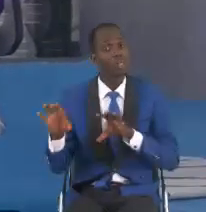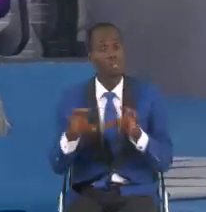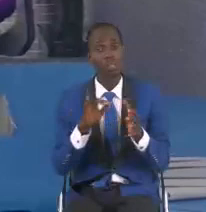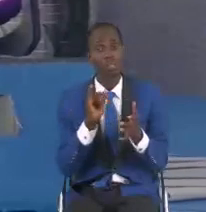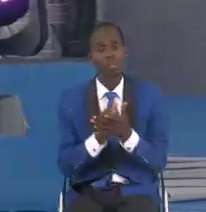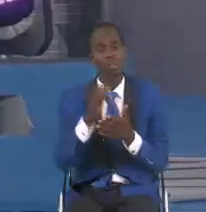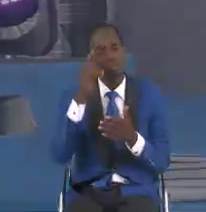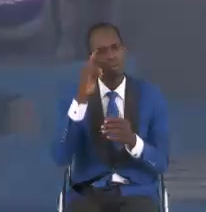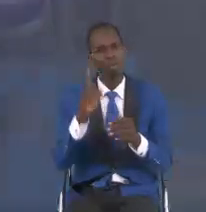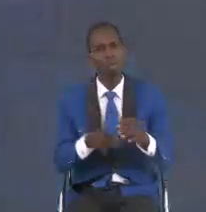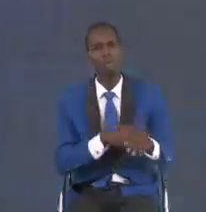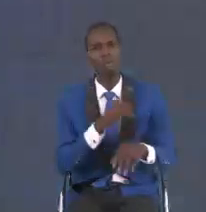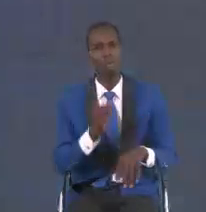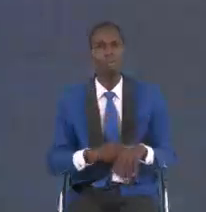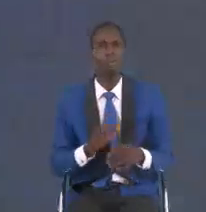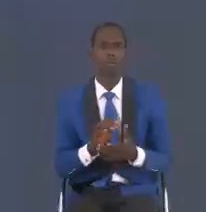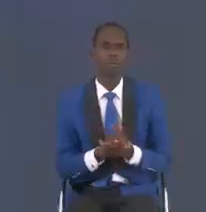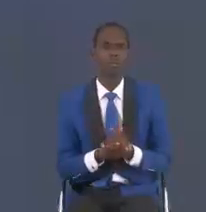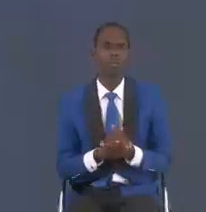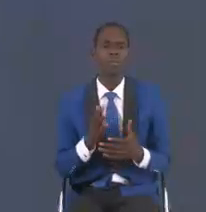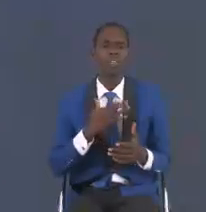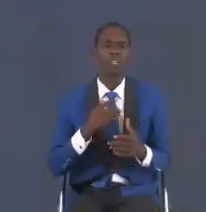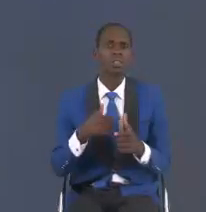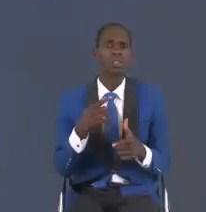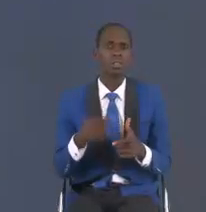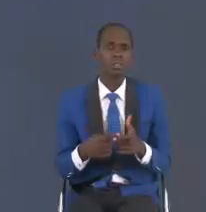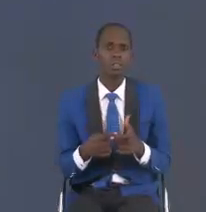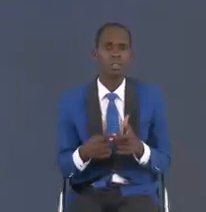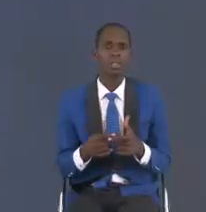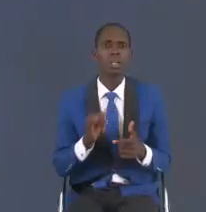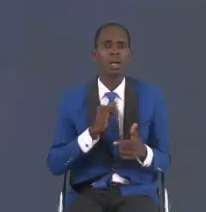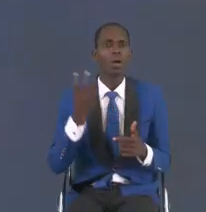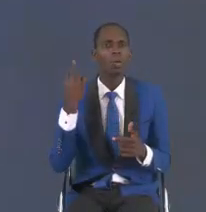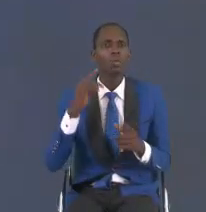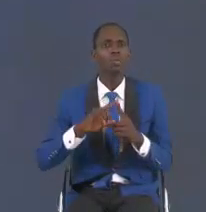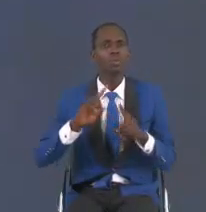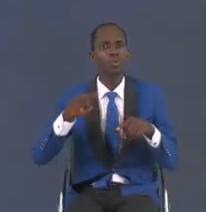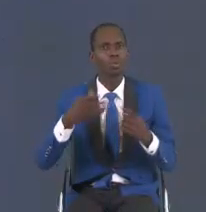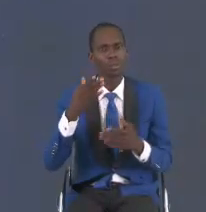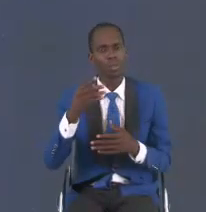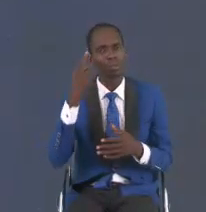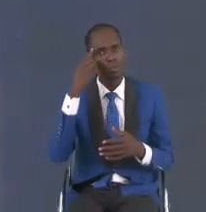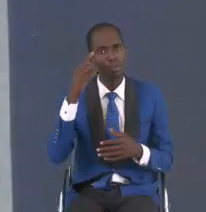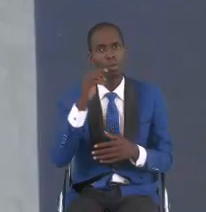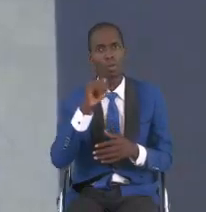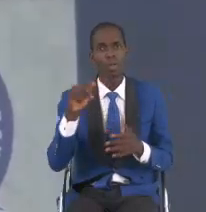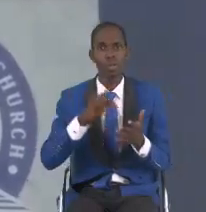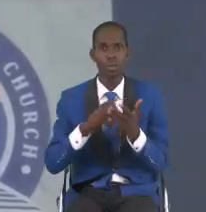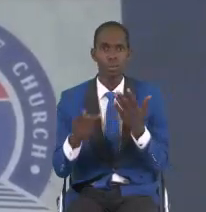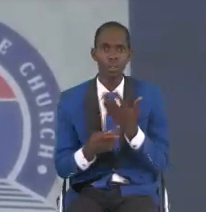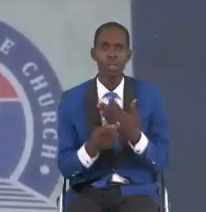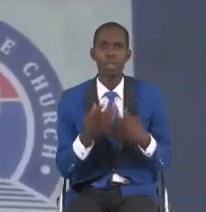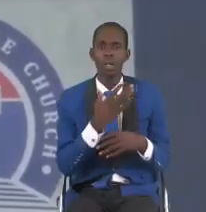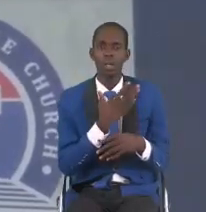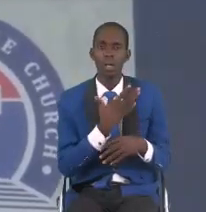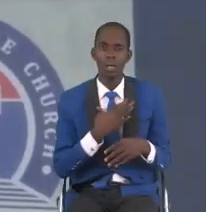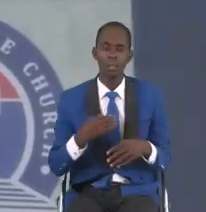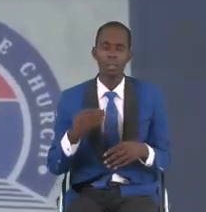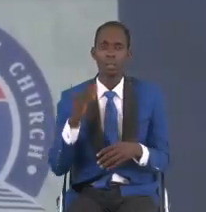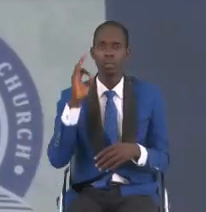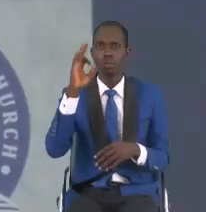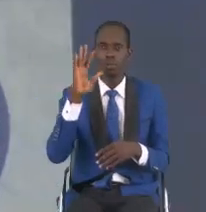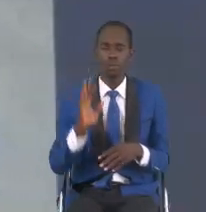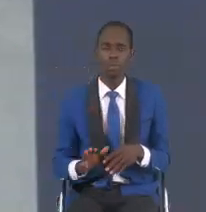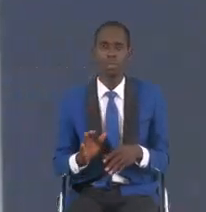time. And then I was to go there for crusade and ministers conference. And in